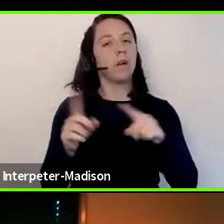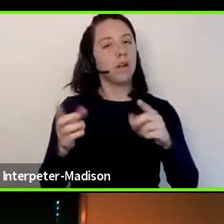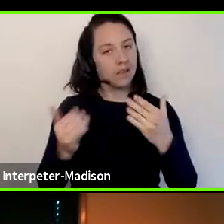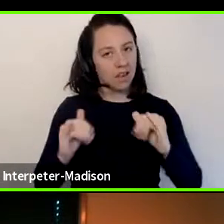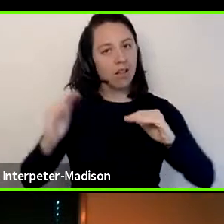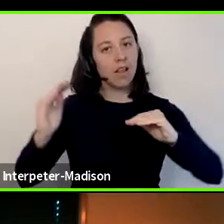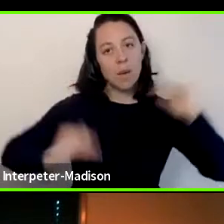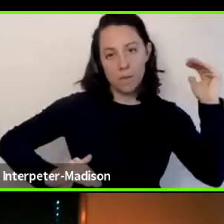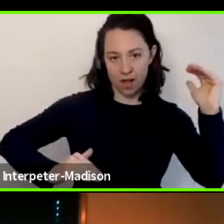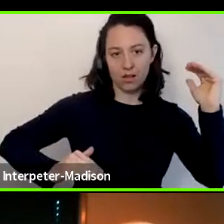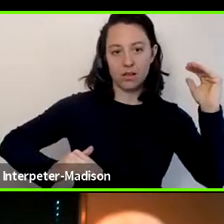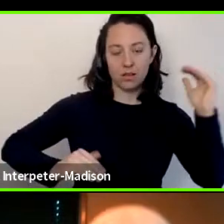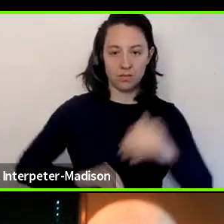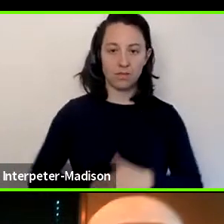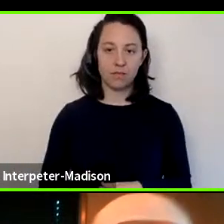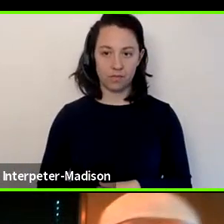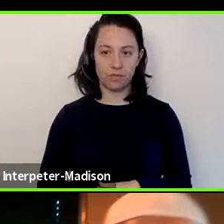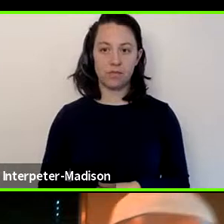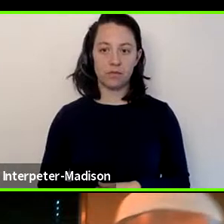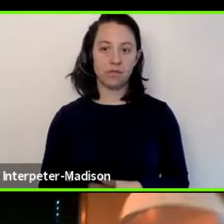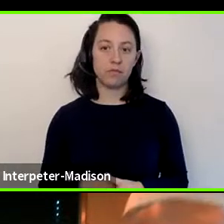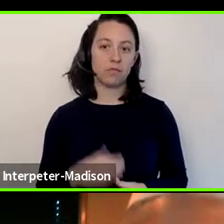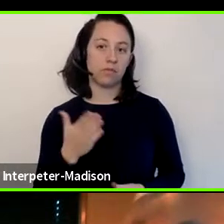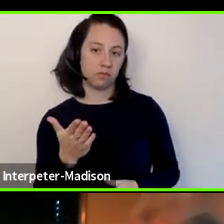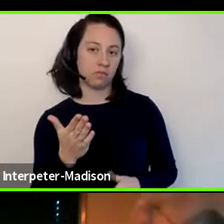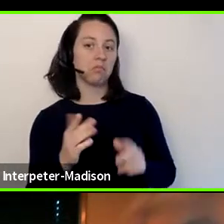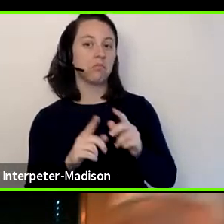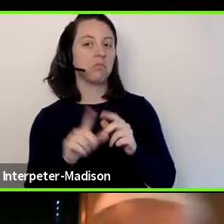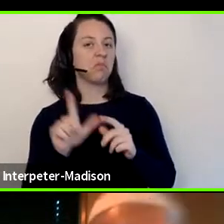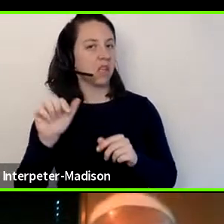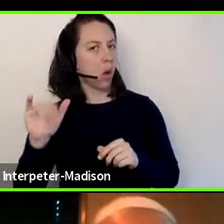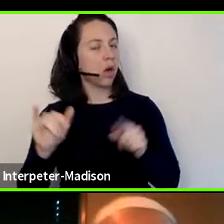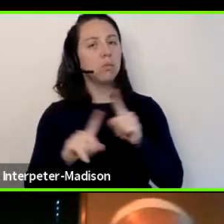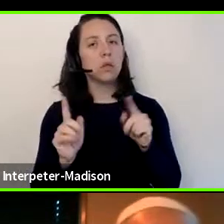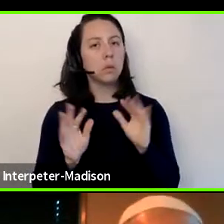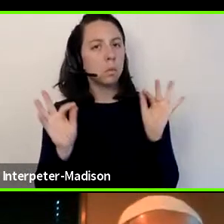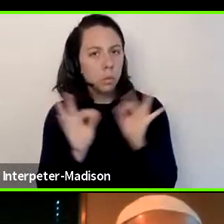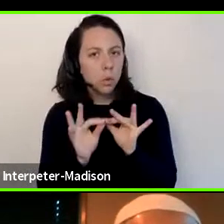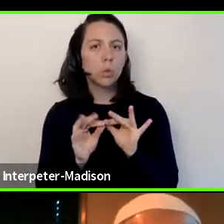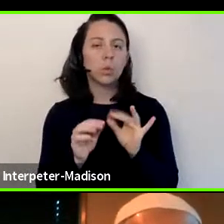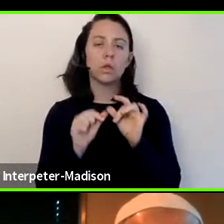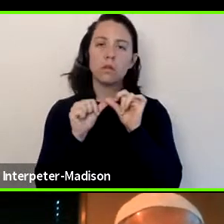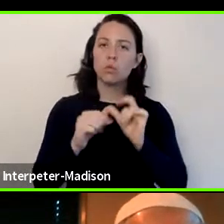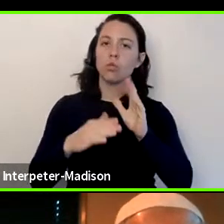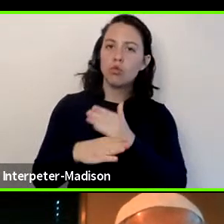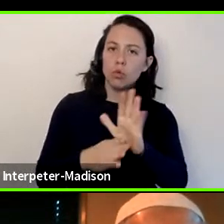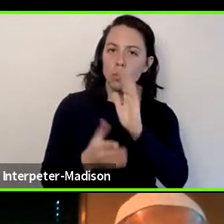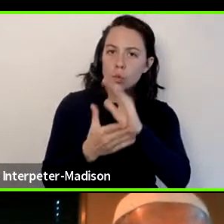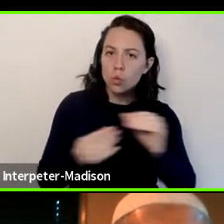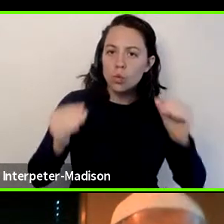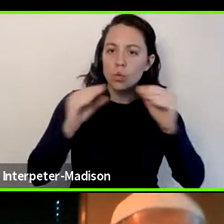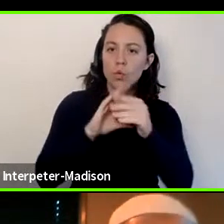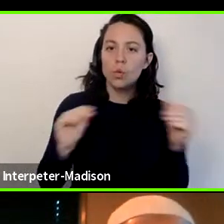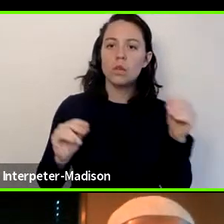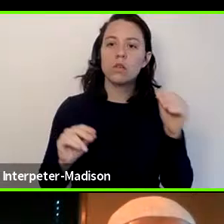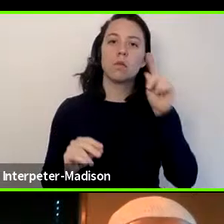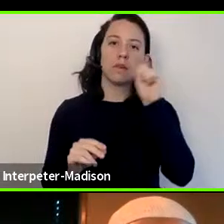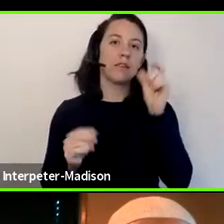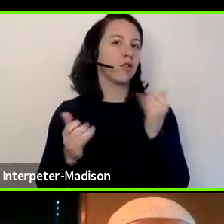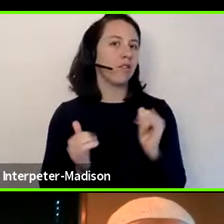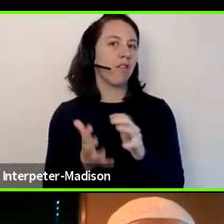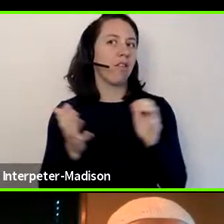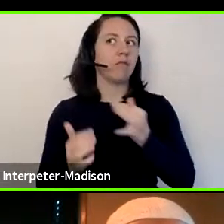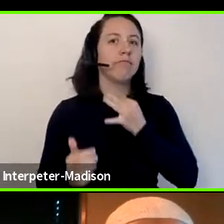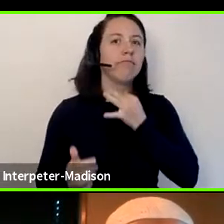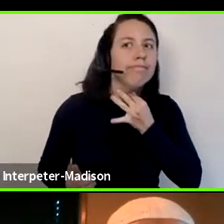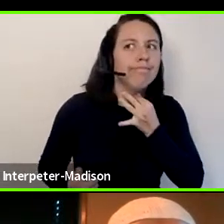Well, we ask you to continue to share your stories because, as you know, as we started off, there's still a lot of vaccine curiosity. Certainly,